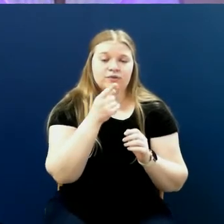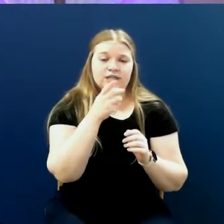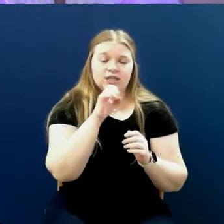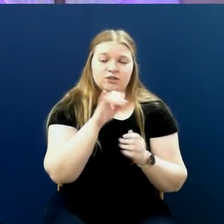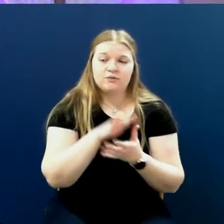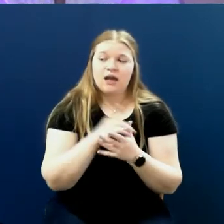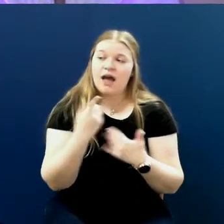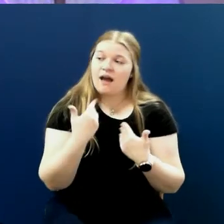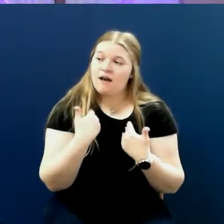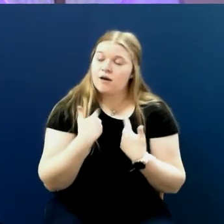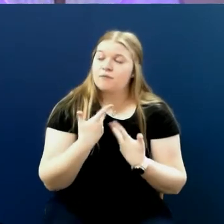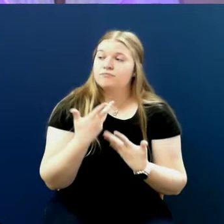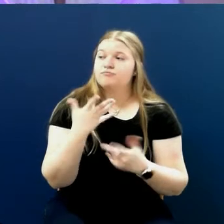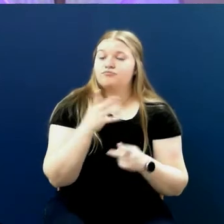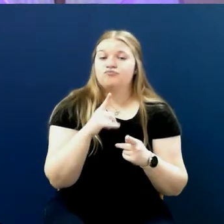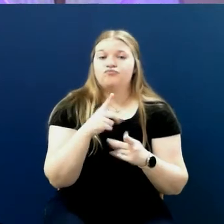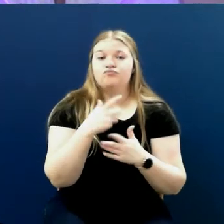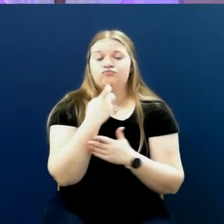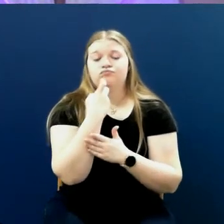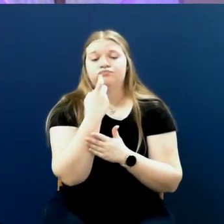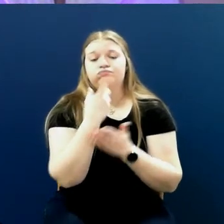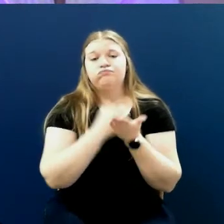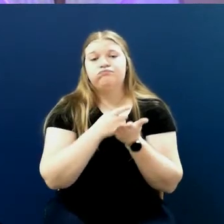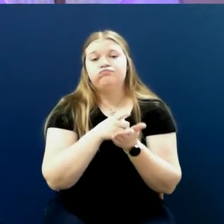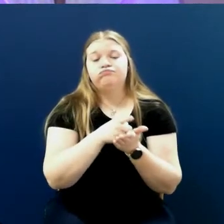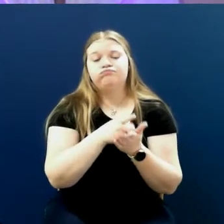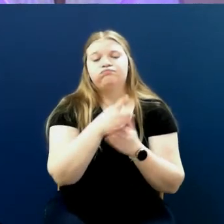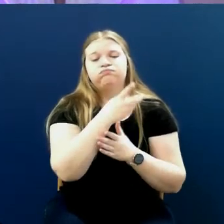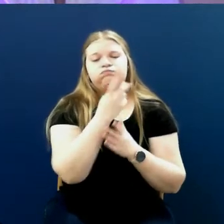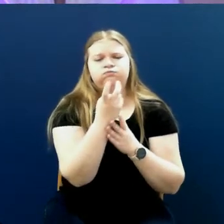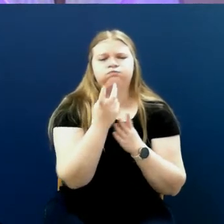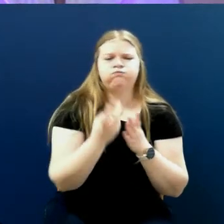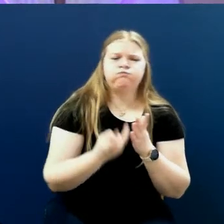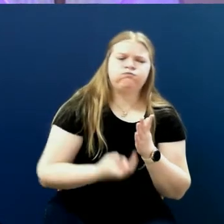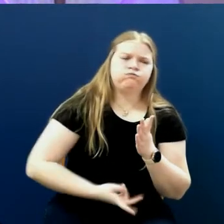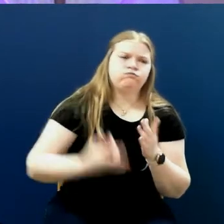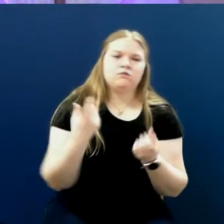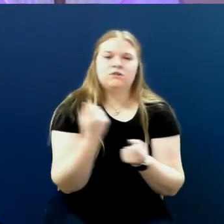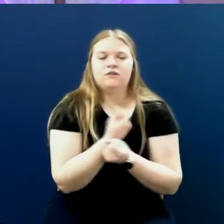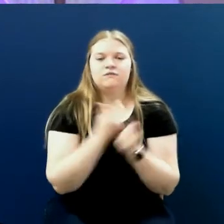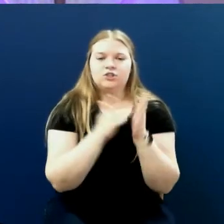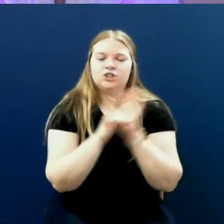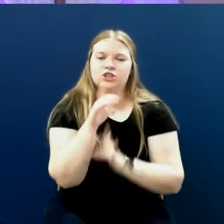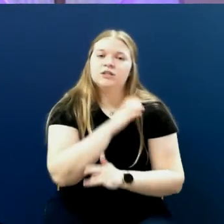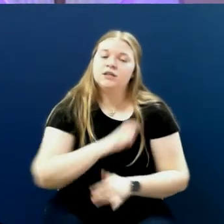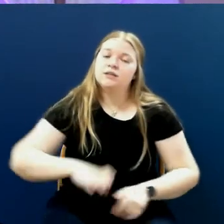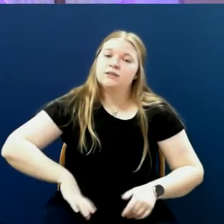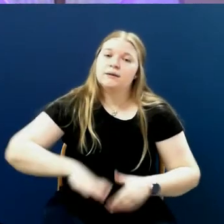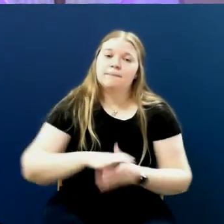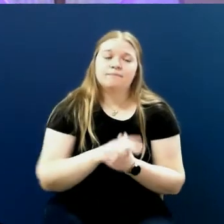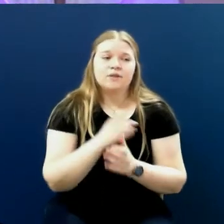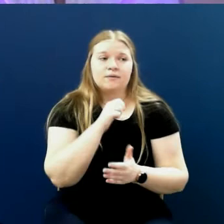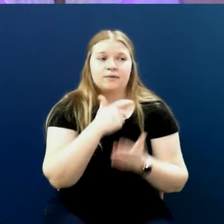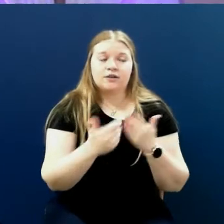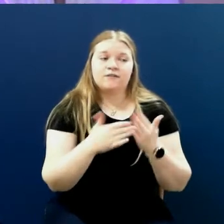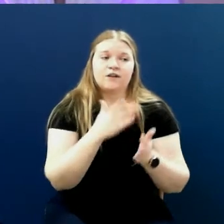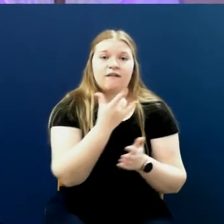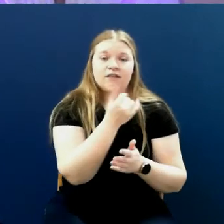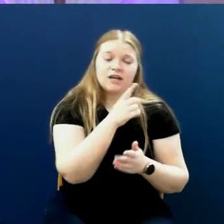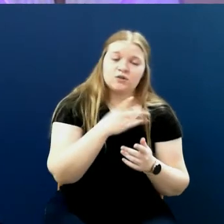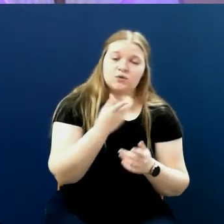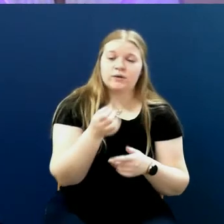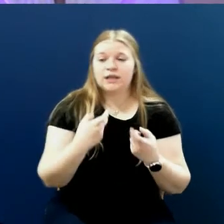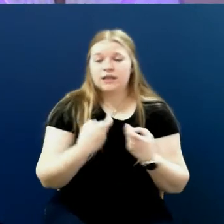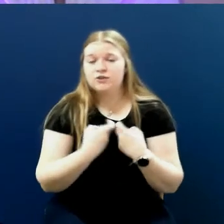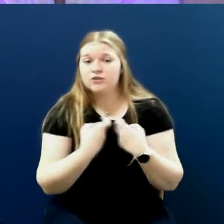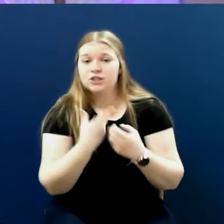that are deeply in love with Jesus. You see, it's not about whether you have a gas stove or an electric stove.